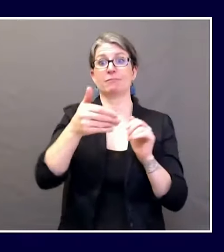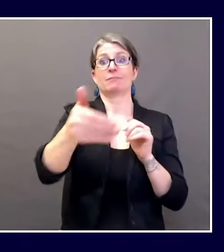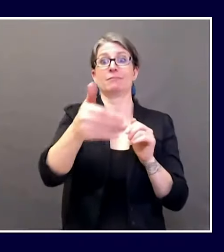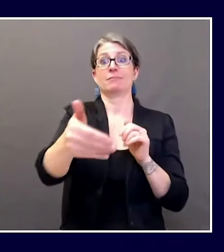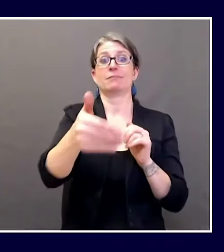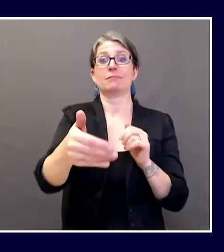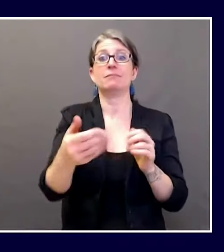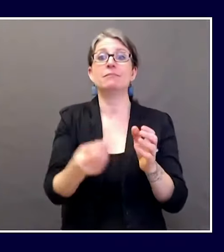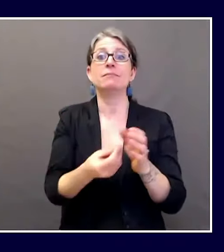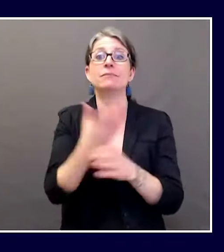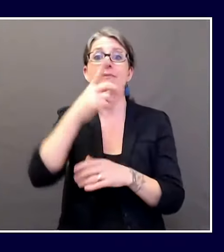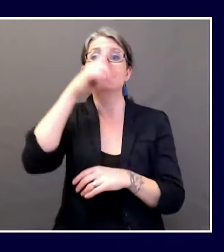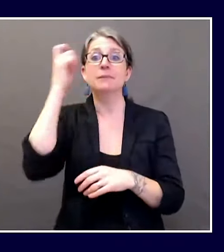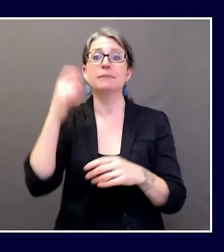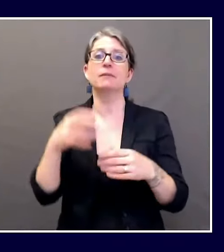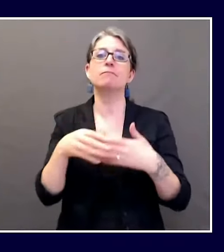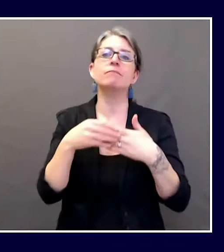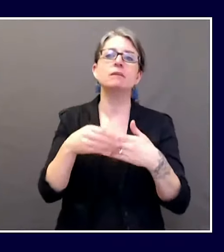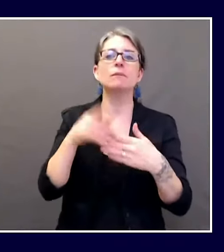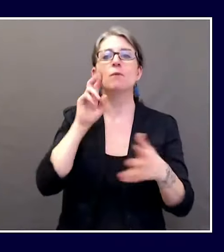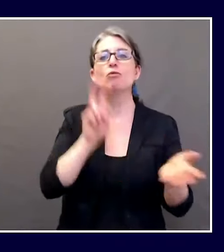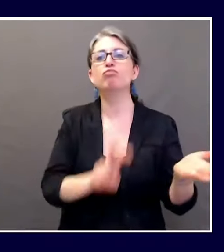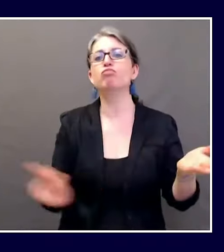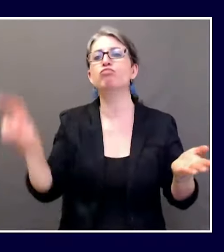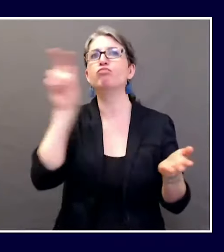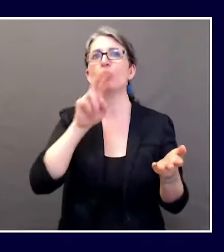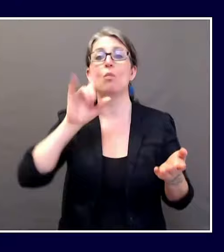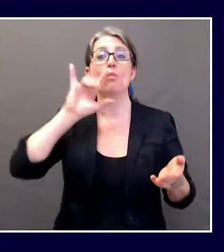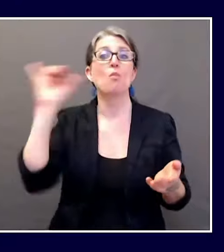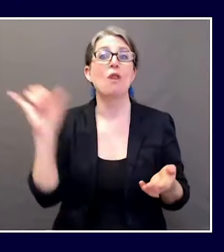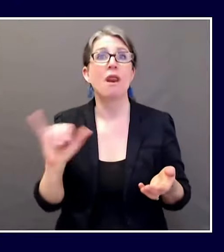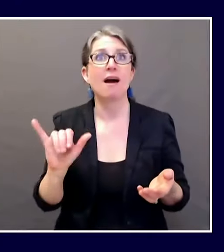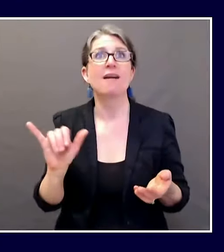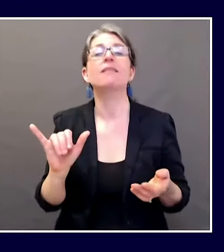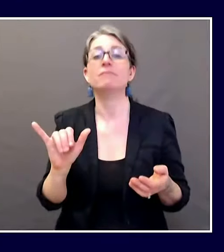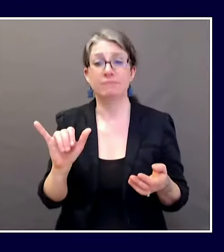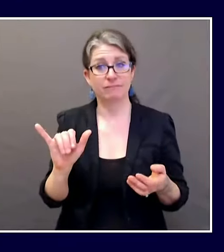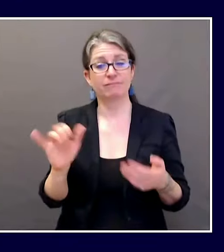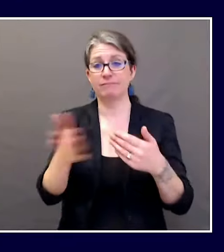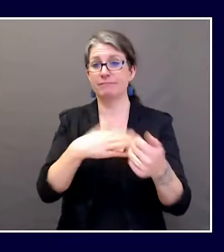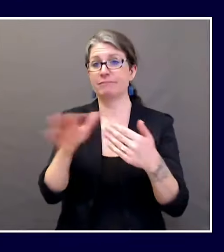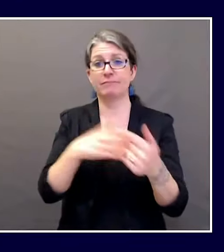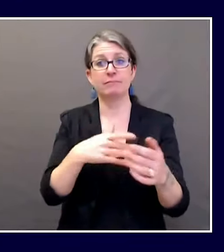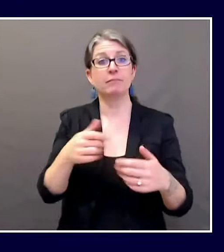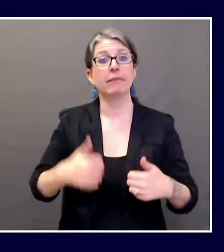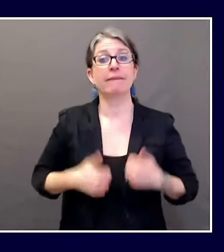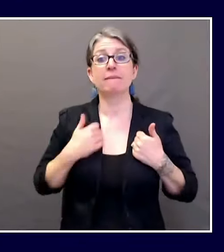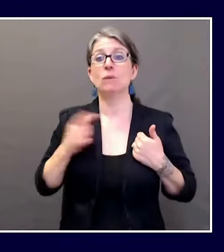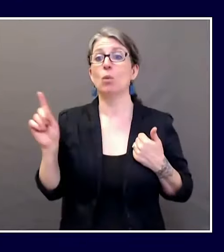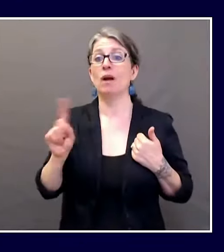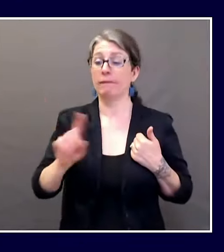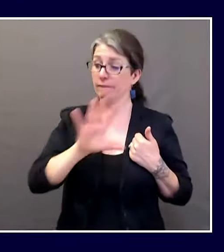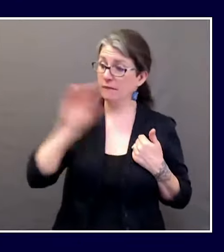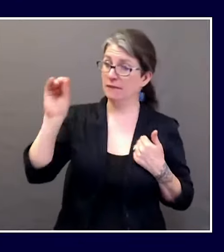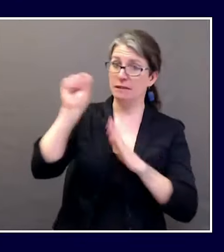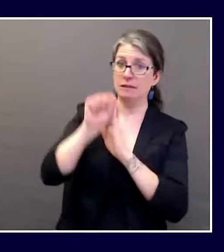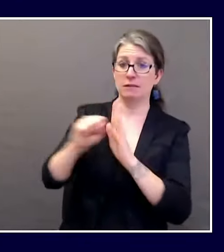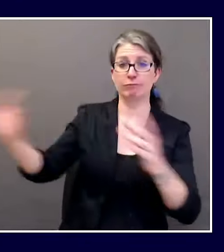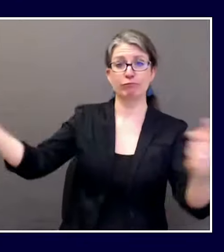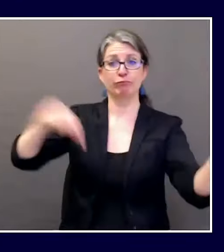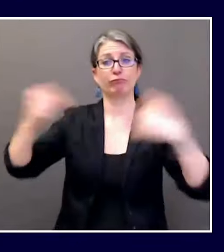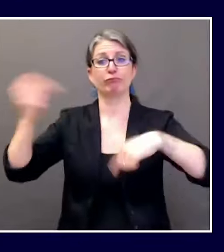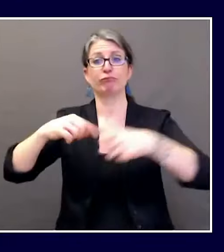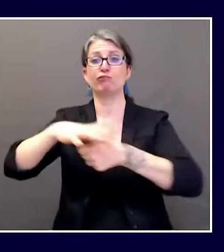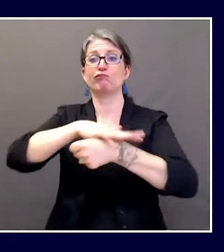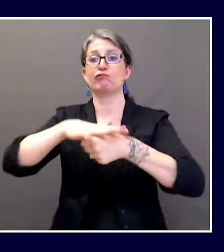detect that a particular state has an overwhelming prevalence of variants of concern, we have